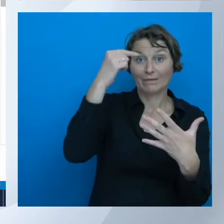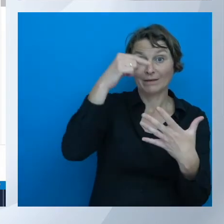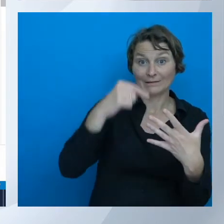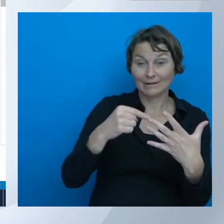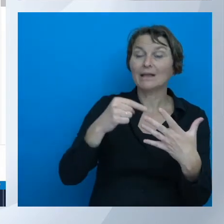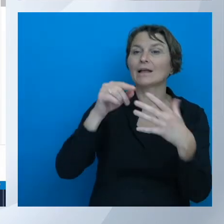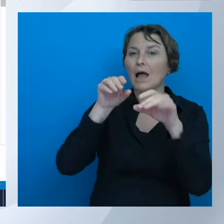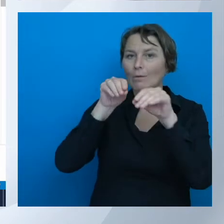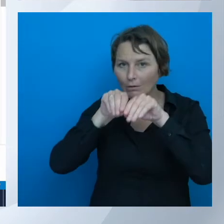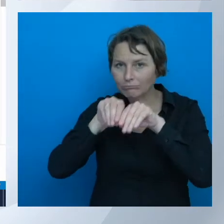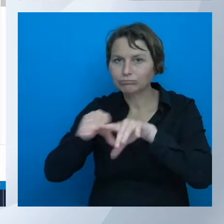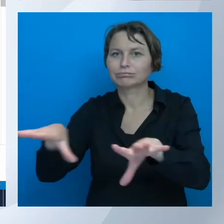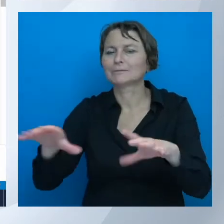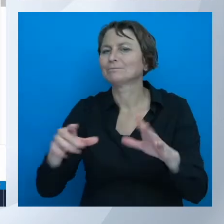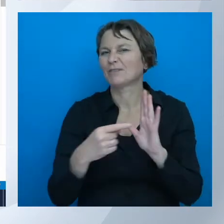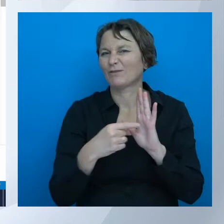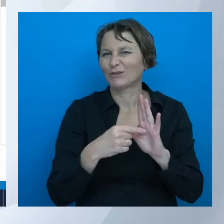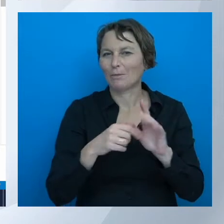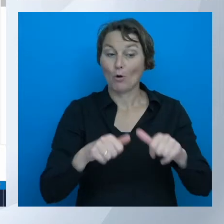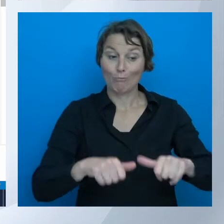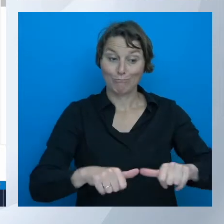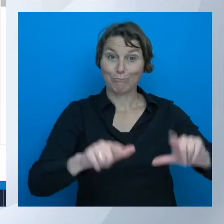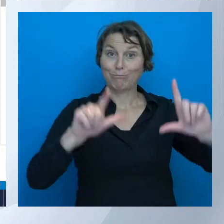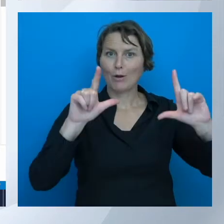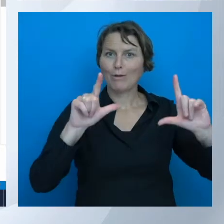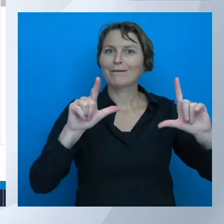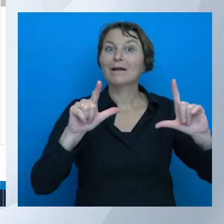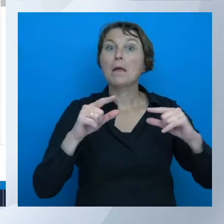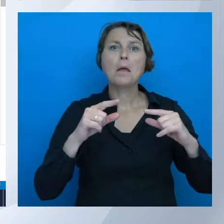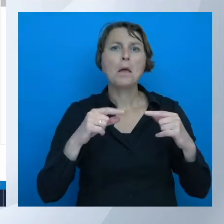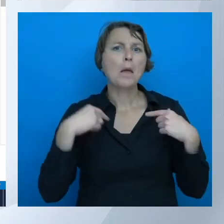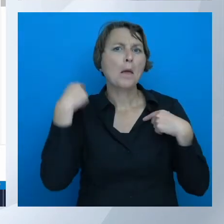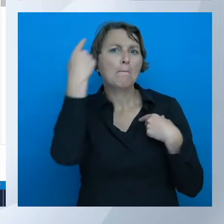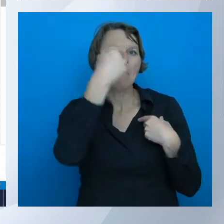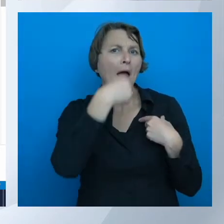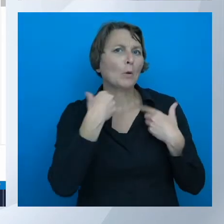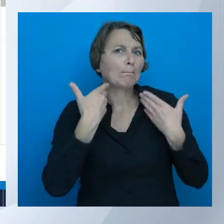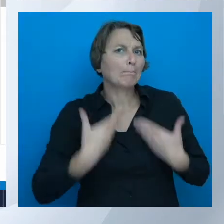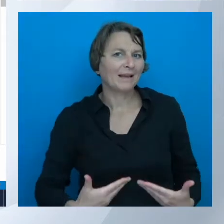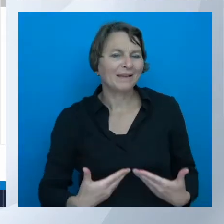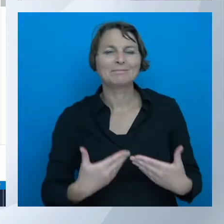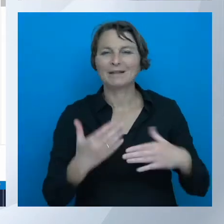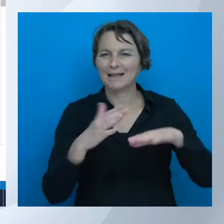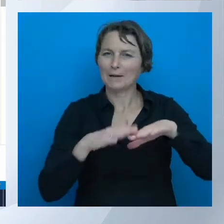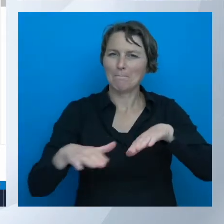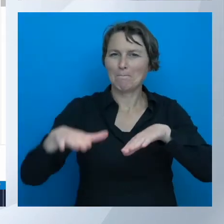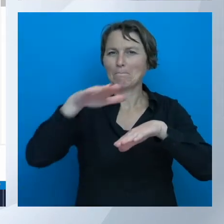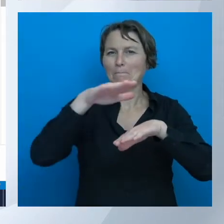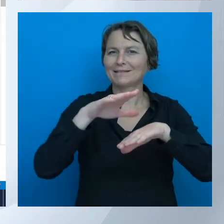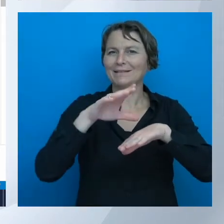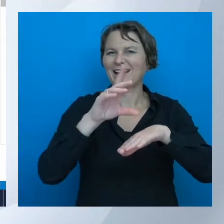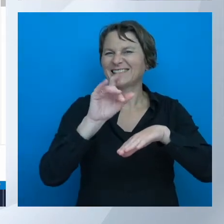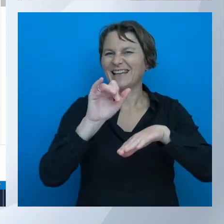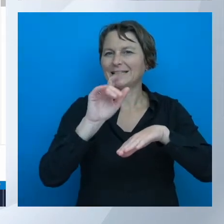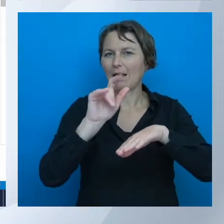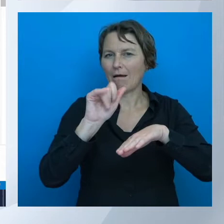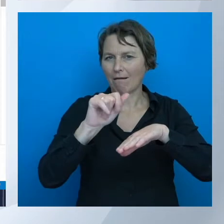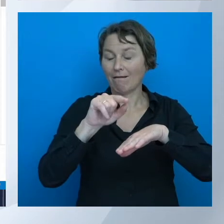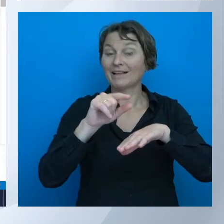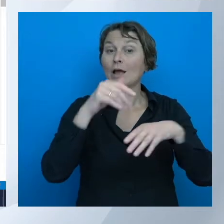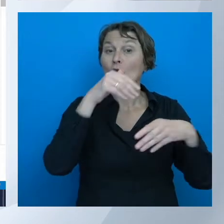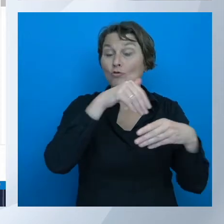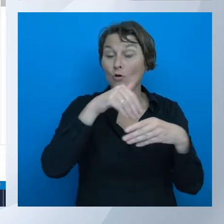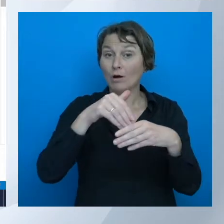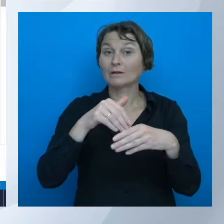let's say I got an about Markdown page with some metadata on it, I've got some content, and as soon as I run my